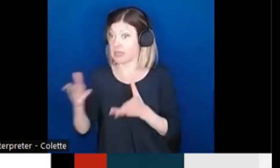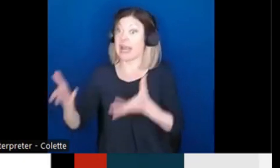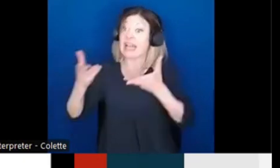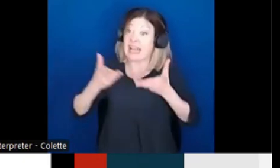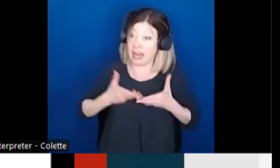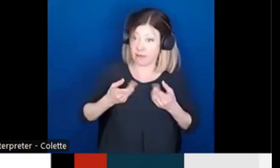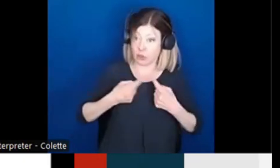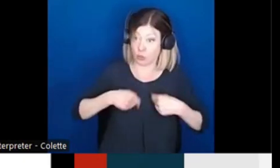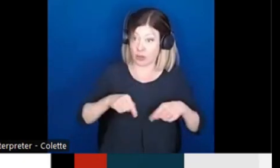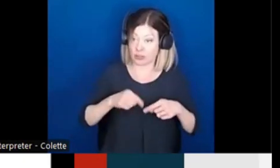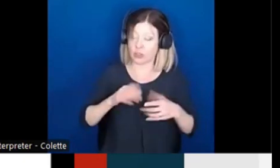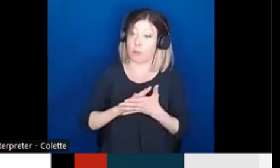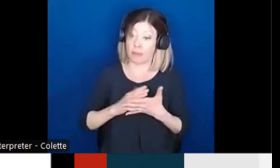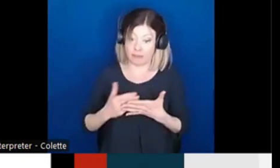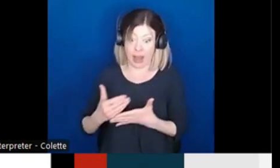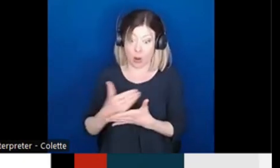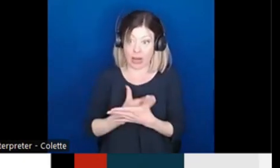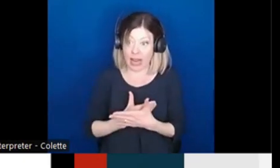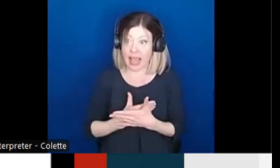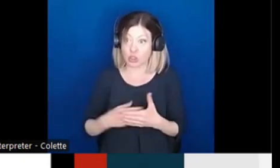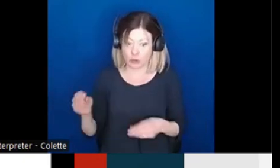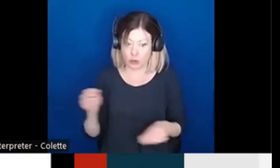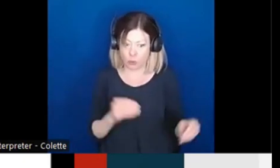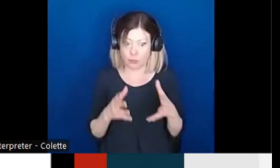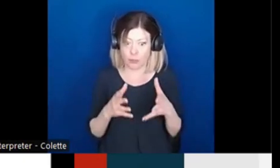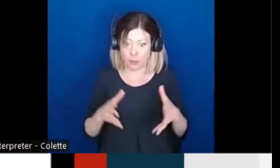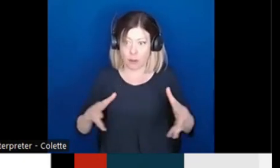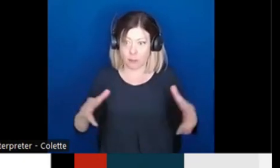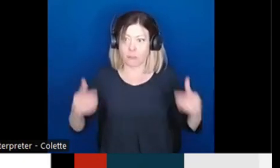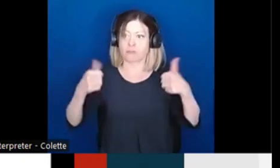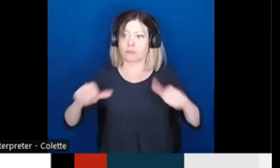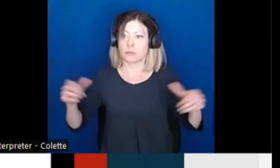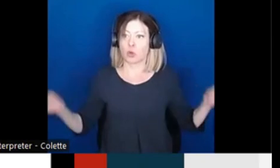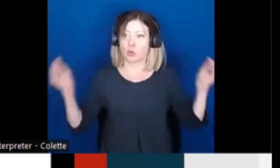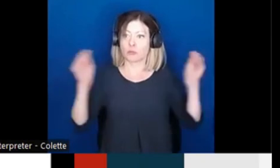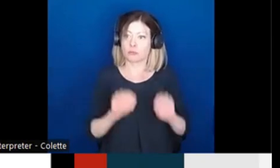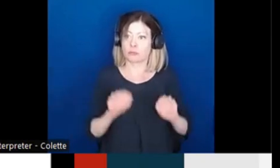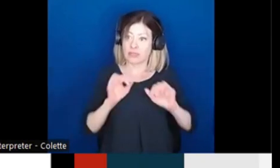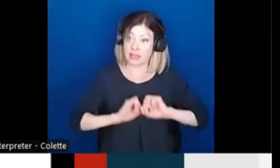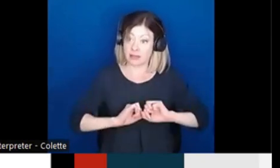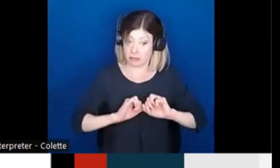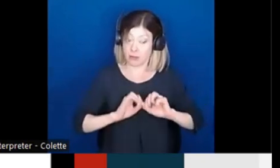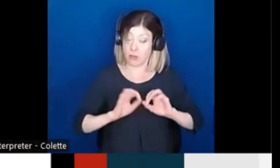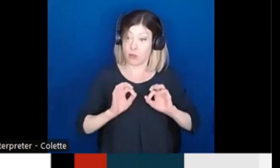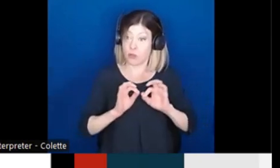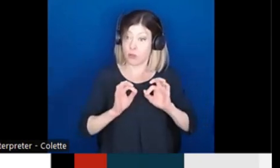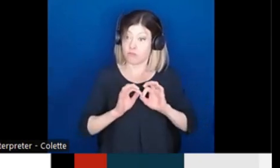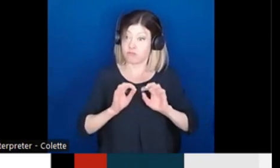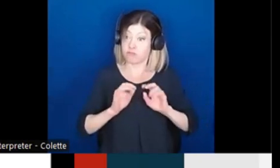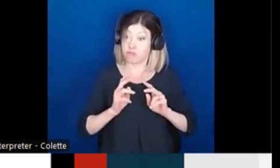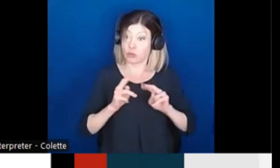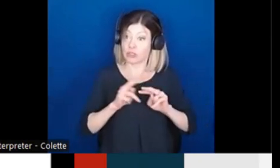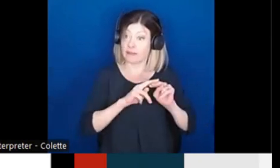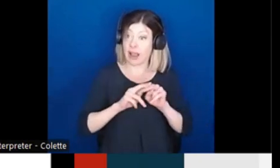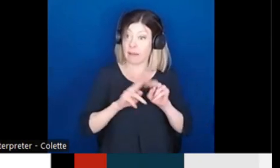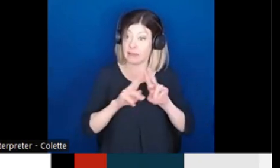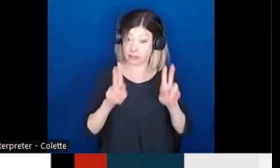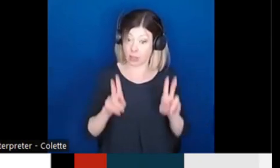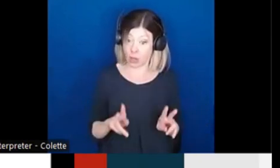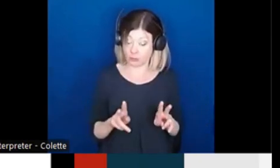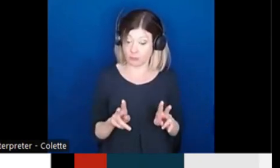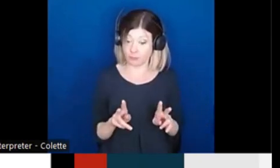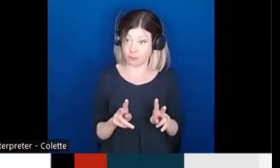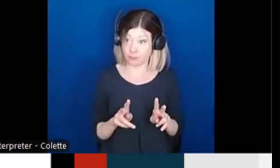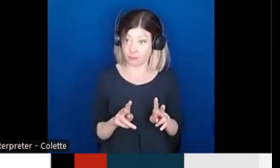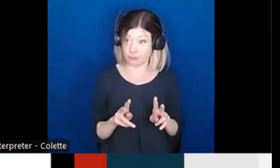time could be housed in the home of the Brontes themselves, where of course it is now, and that was 1928. So in a few